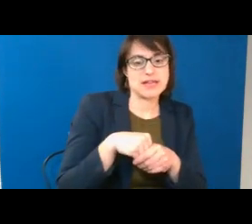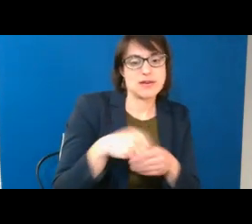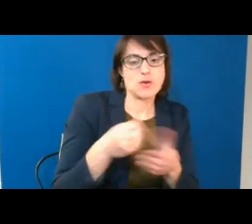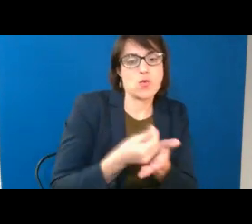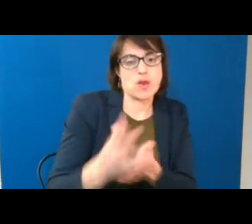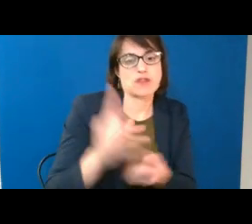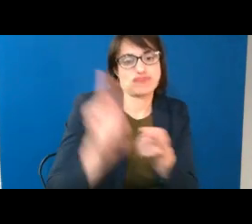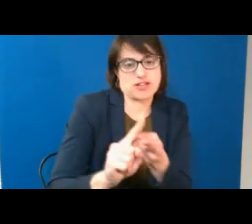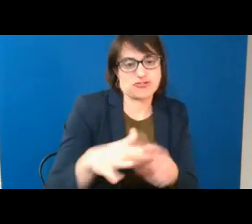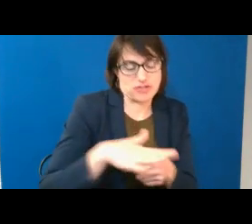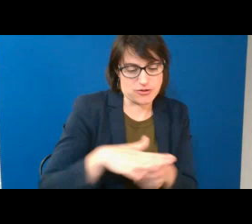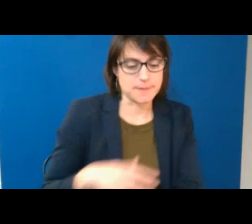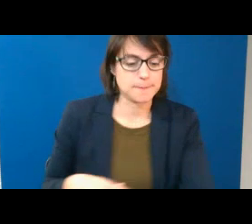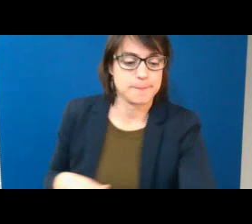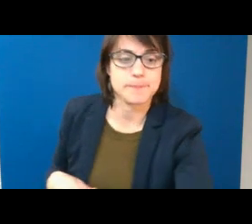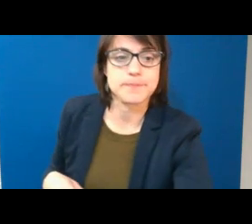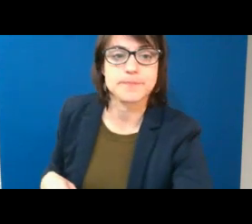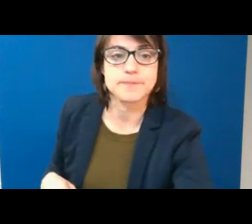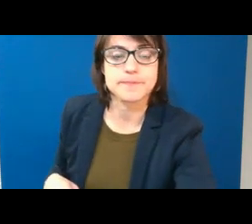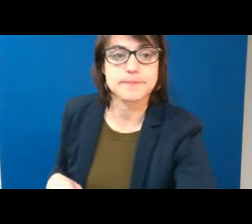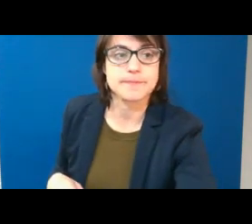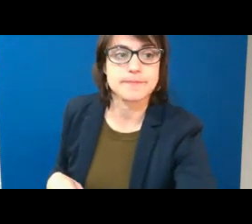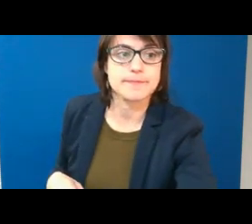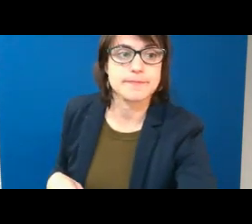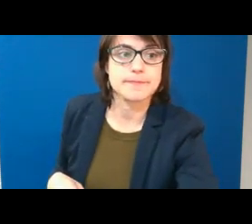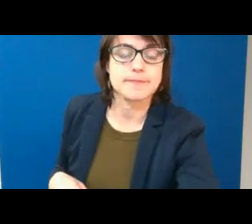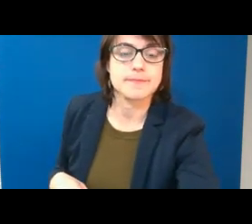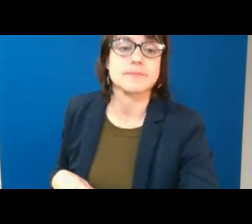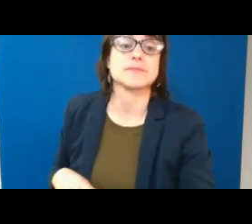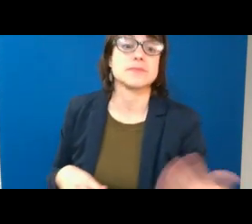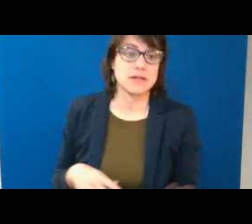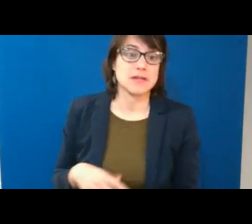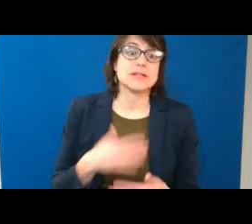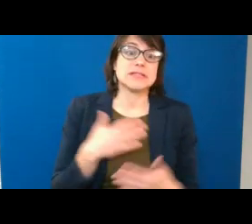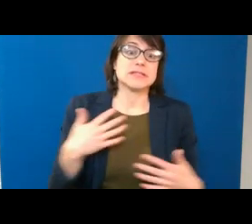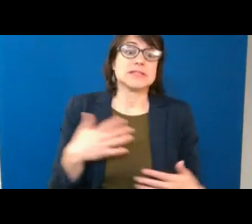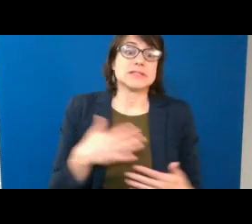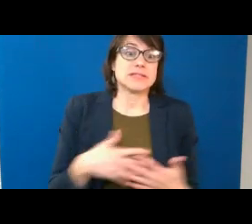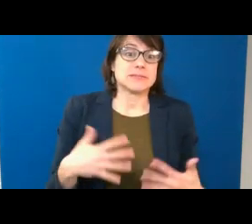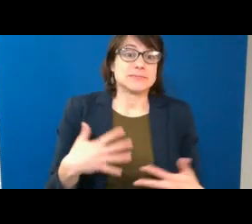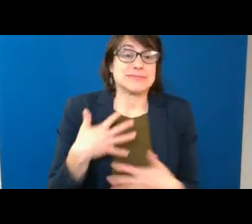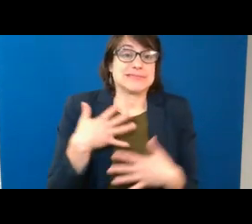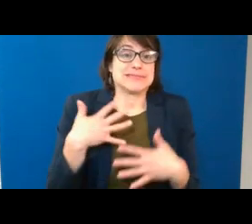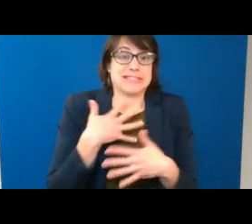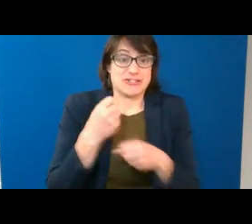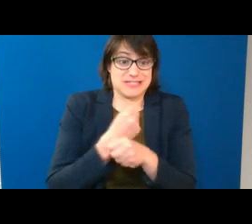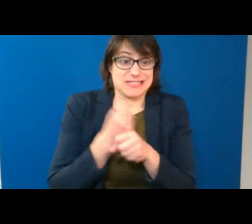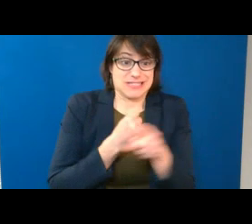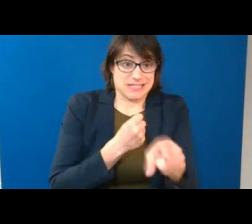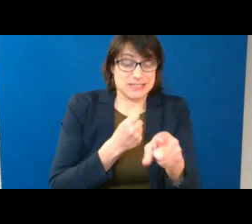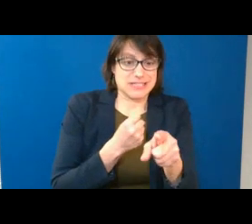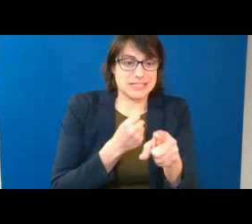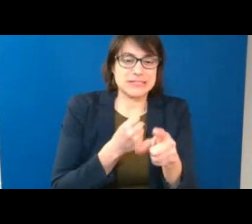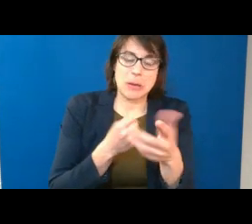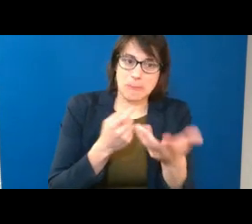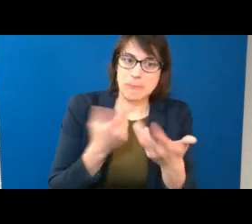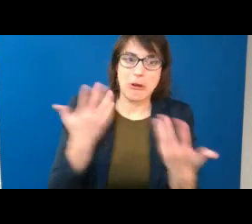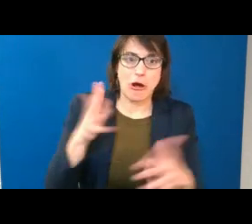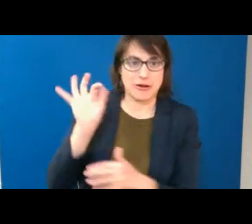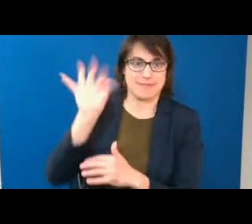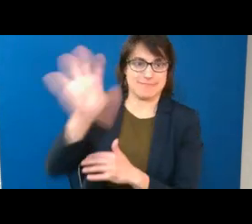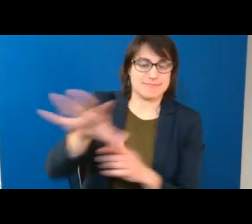So there were some scary statistics. Maggie took the wind out of our sails because we like this one a lot. This top line here, that Miami-Dade County has